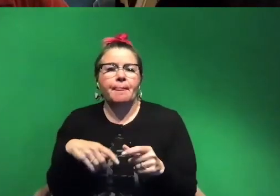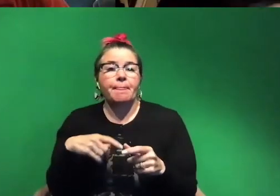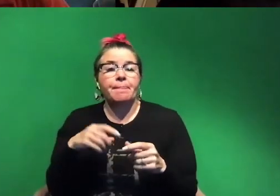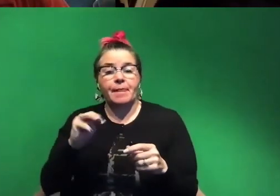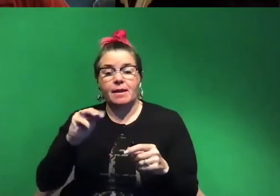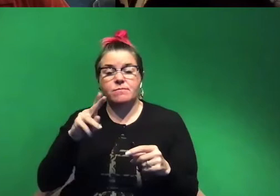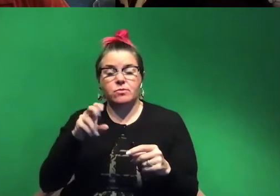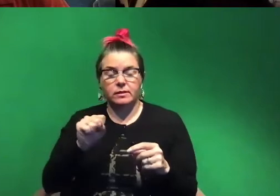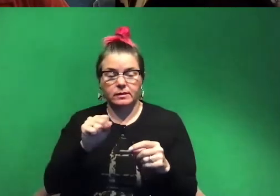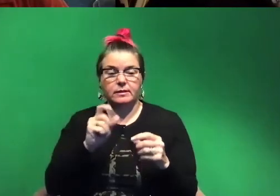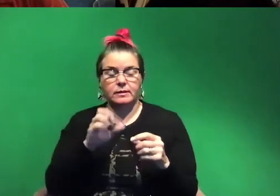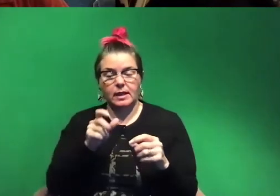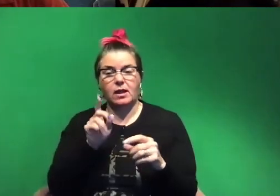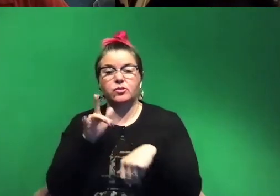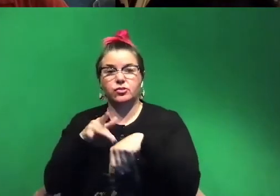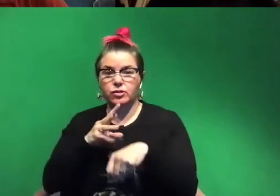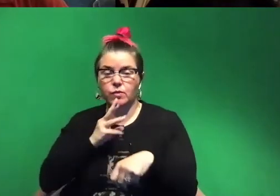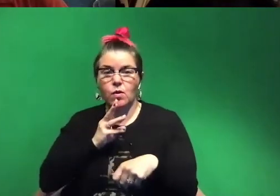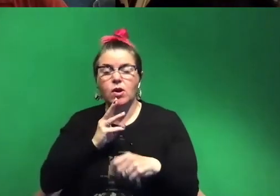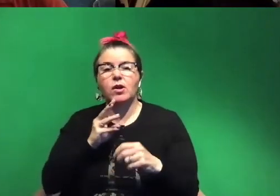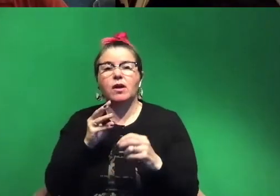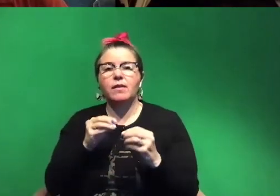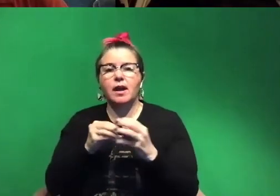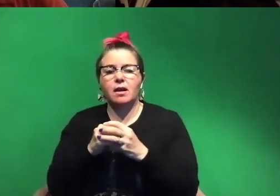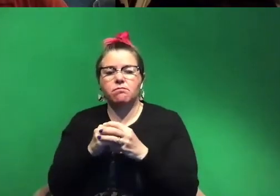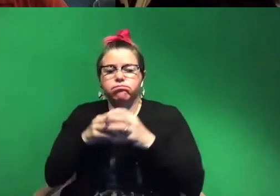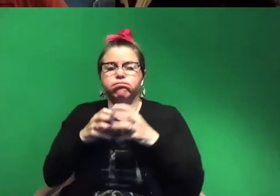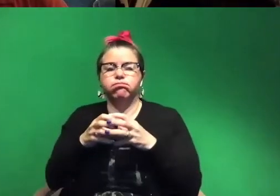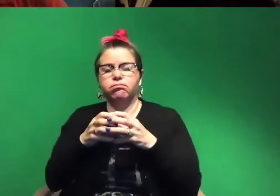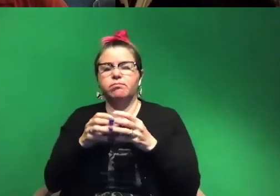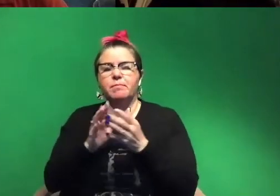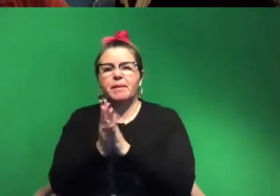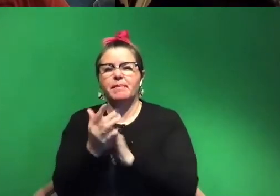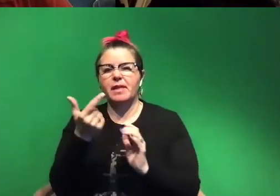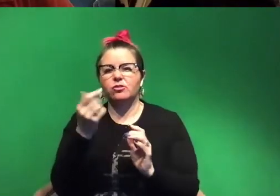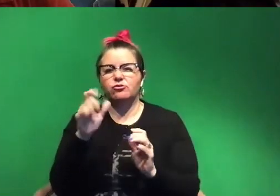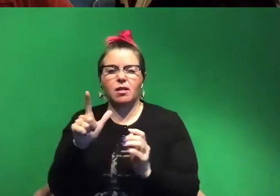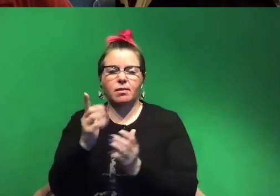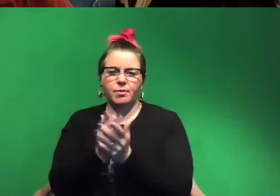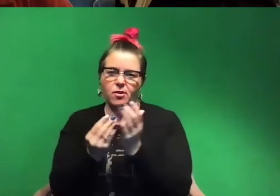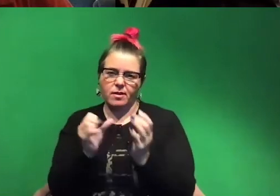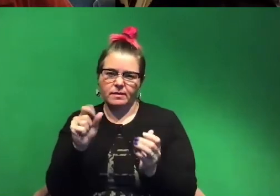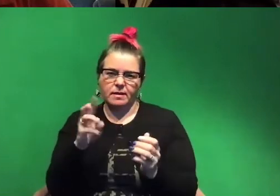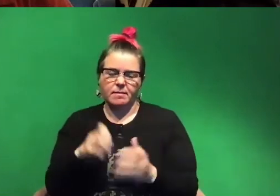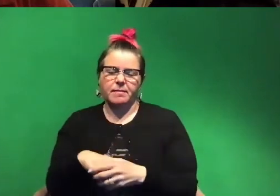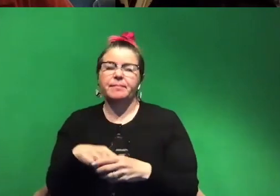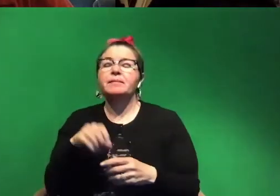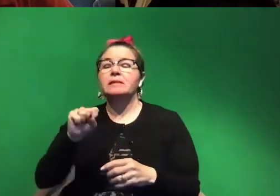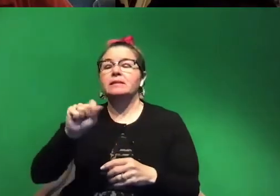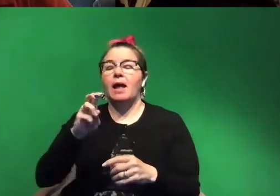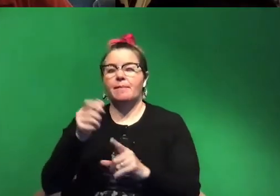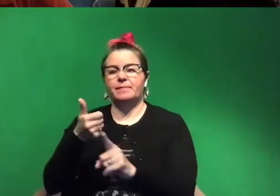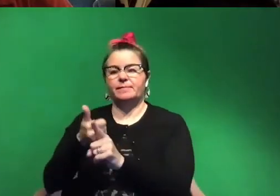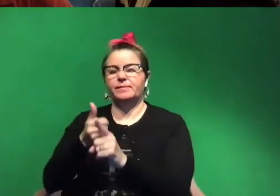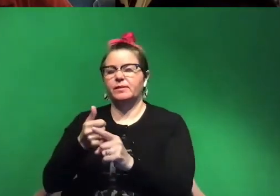mucus cells hit the water, they sort of swell and form the gel component of the slime. But the slime overall is